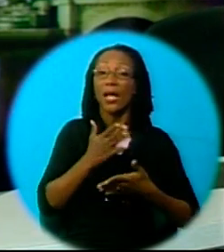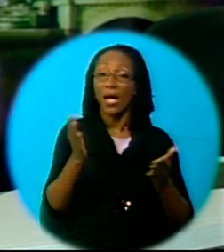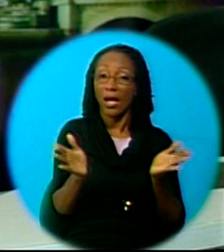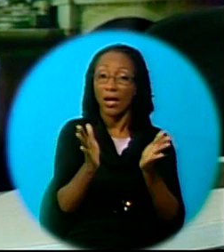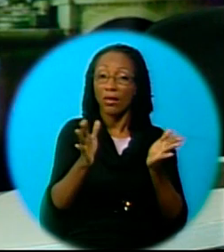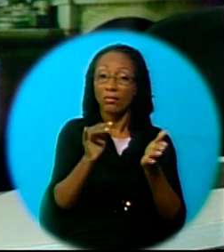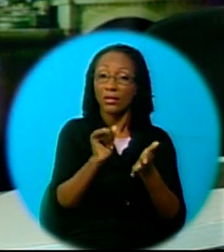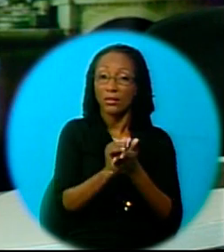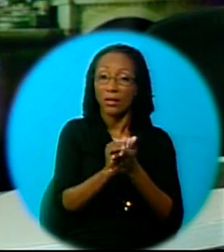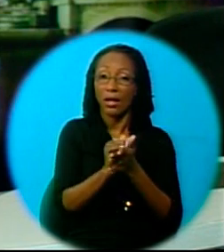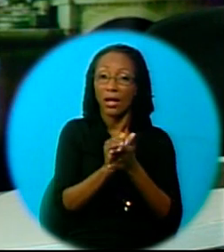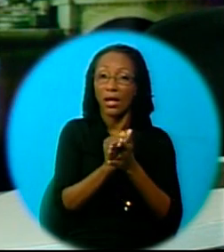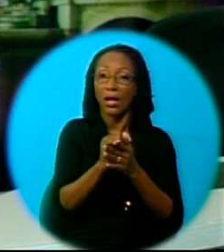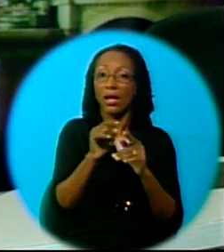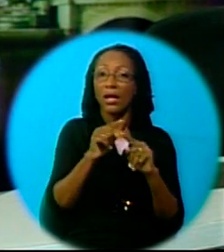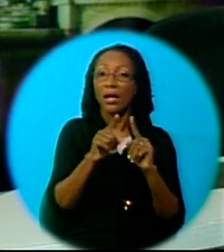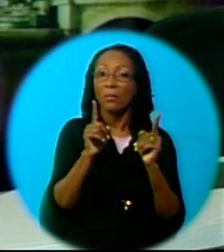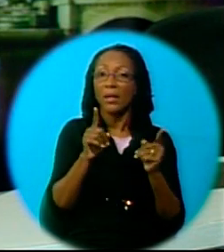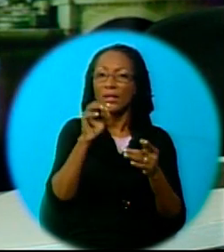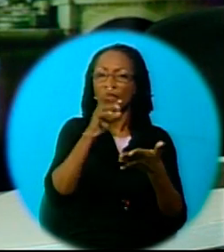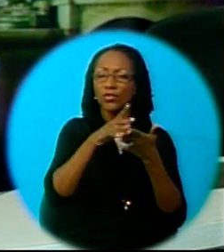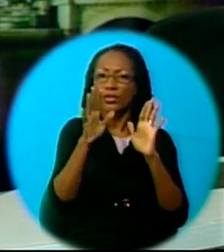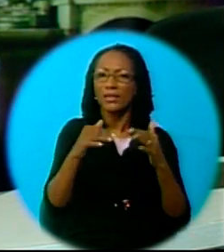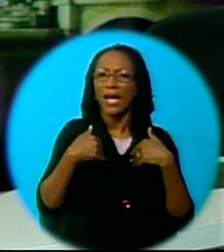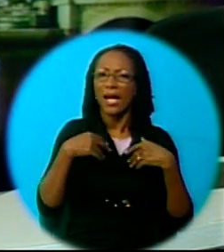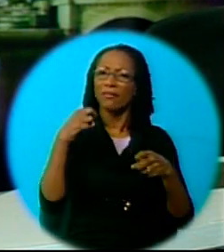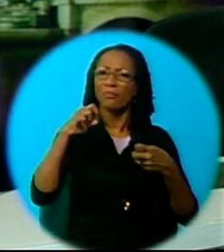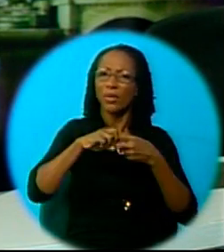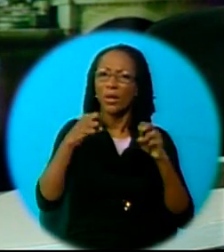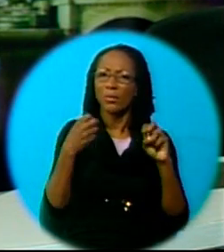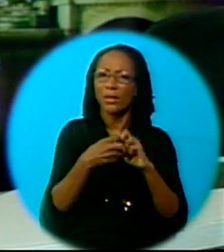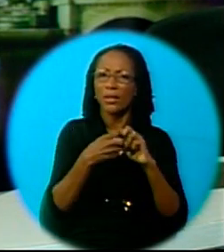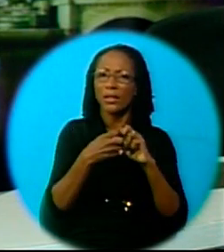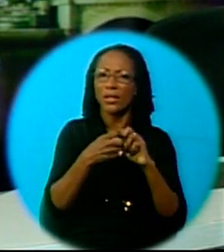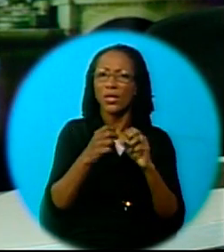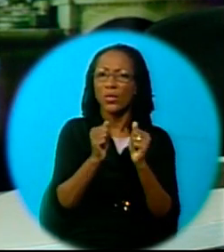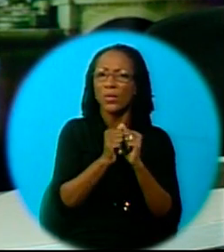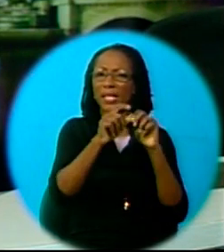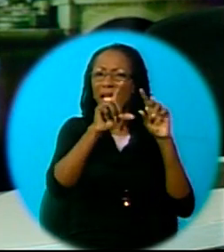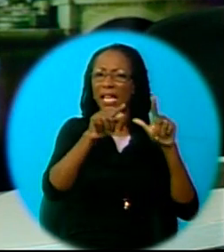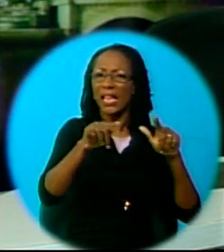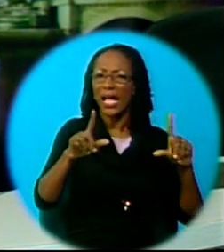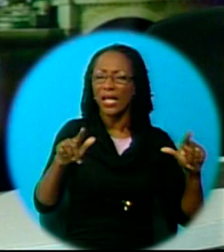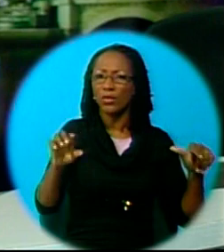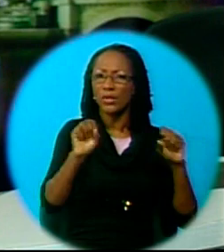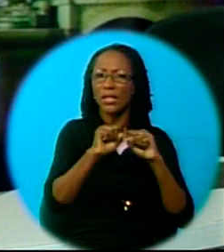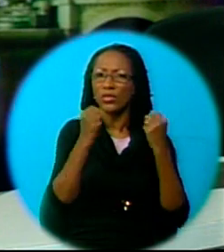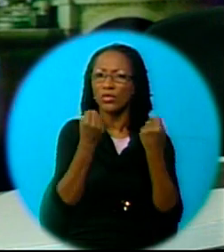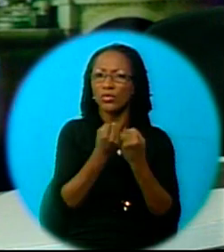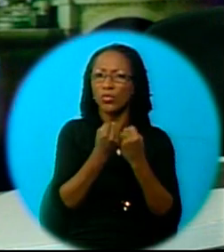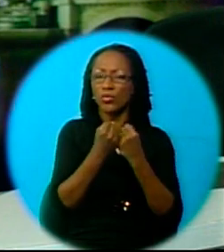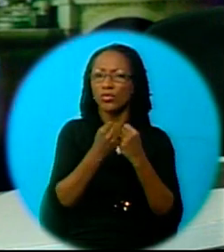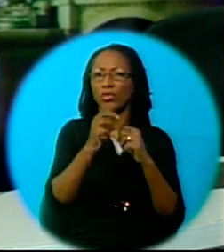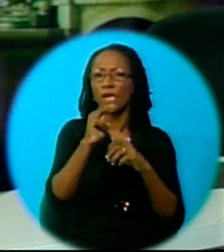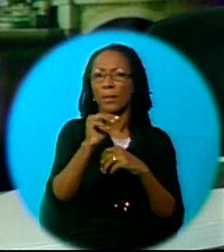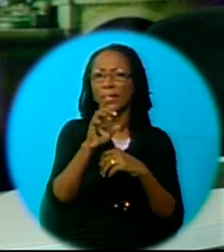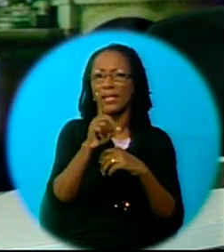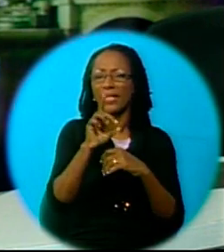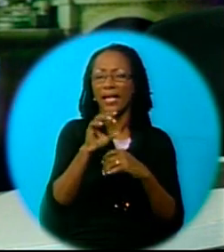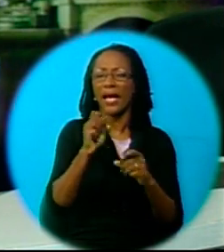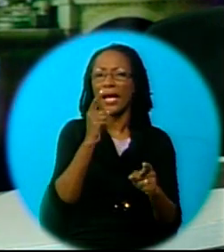literacy skills, she says students are having difficulty distinguishing between the language used in social media and formal